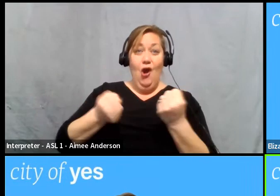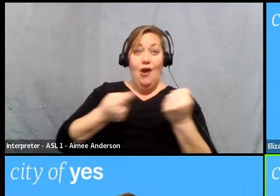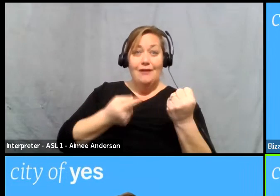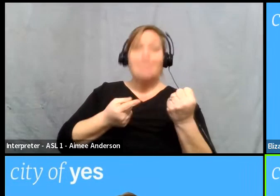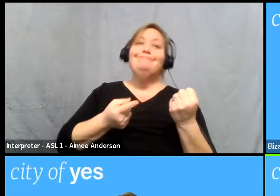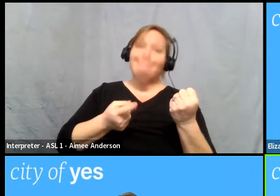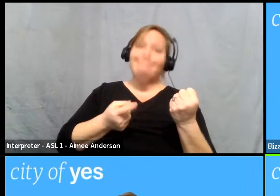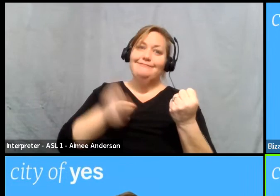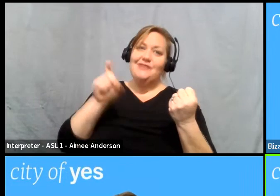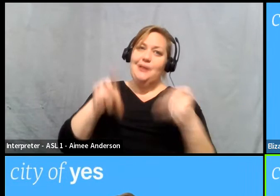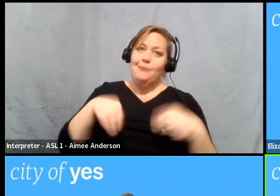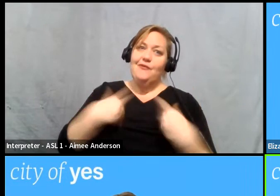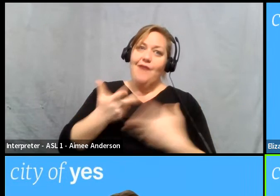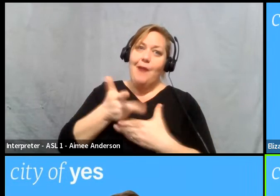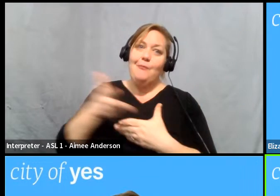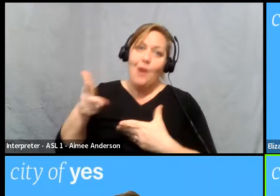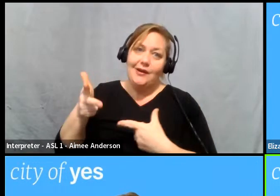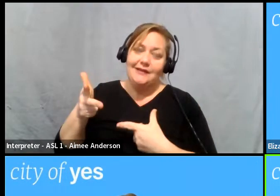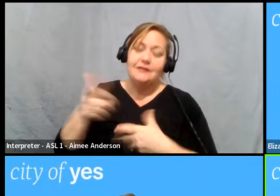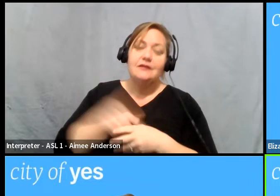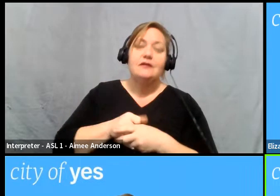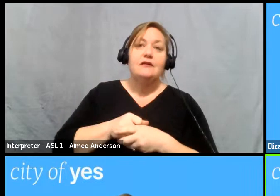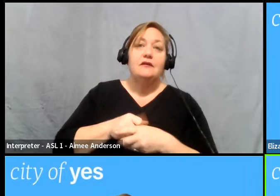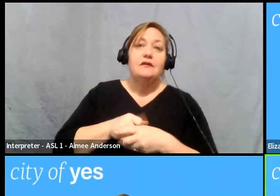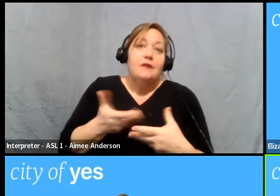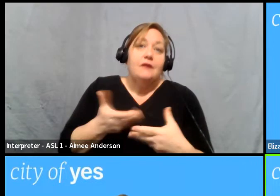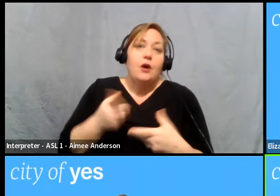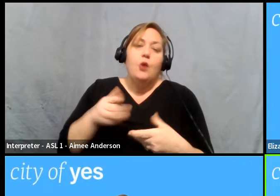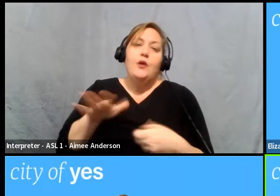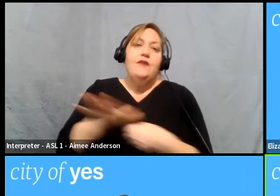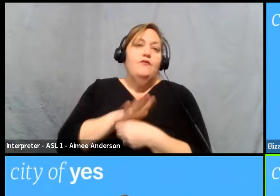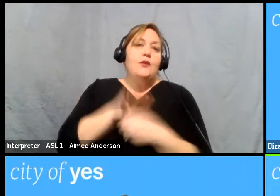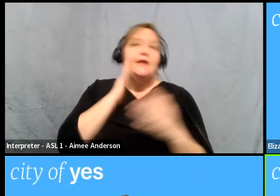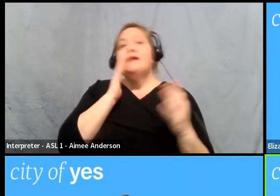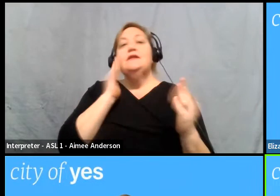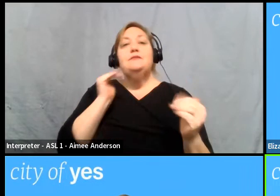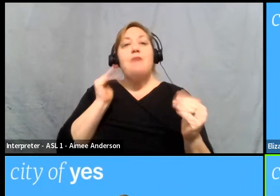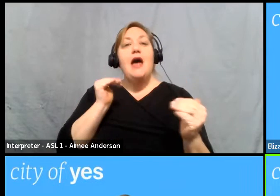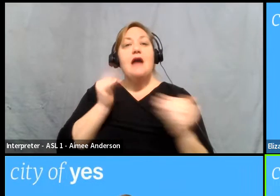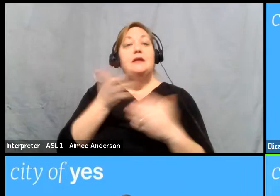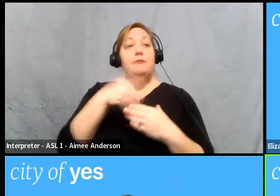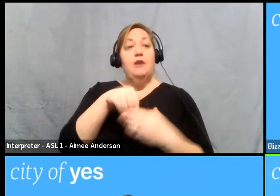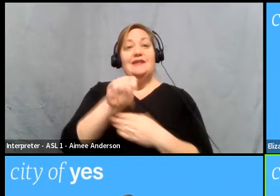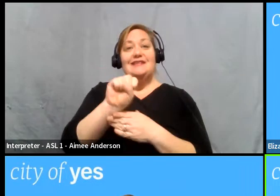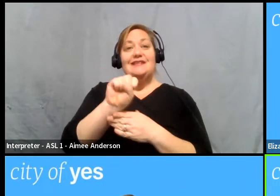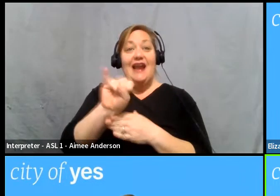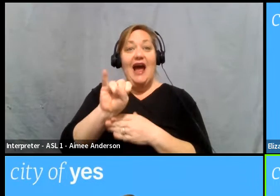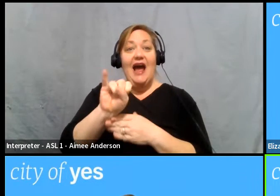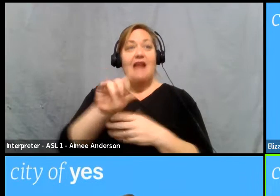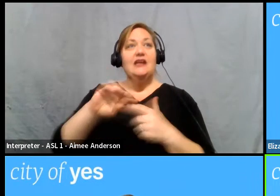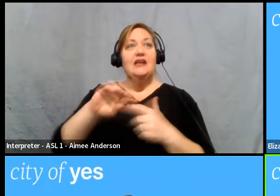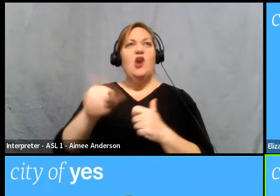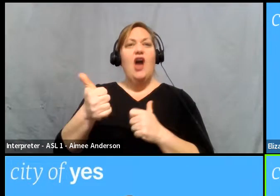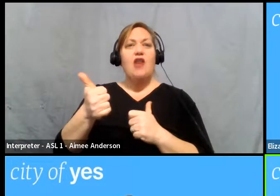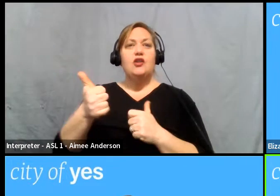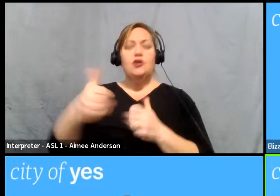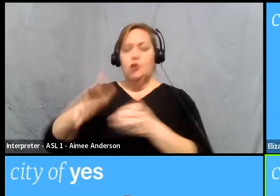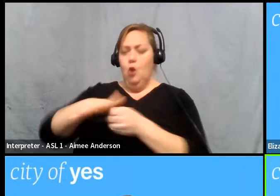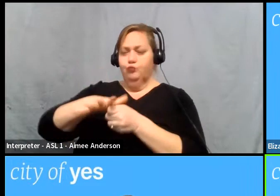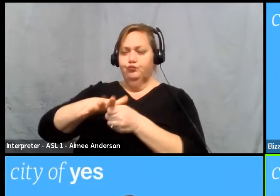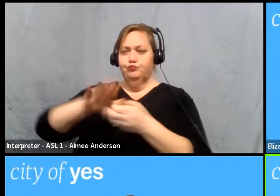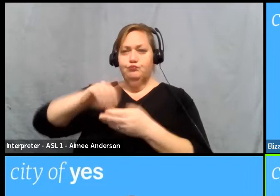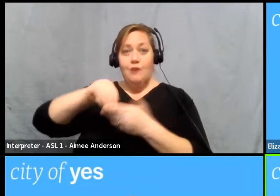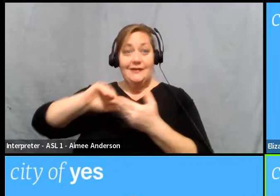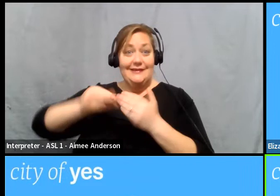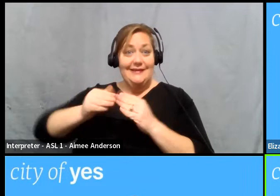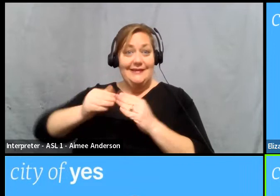need to provide parking. And so we fully expect in parts of Staten Island or other lower density parts of the city